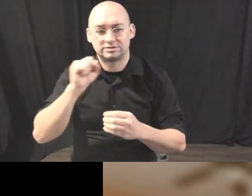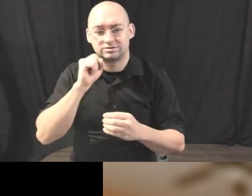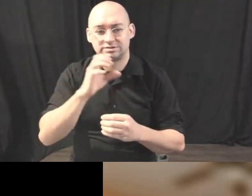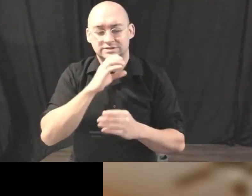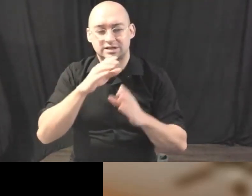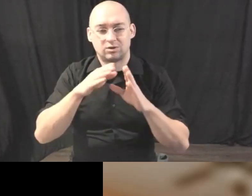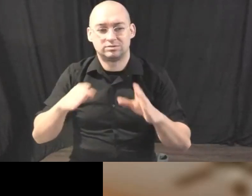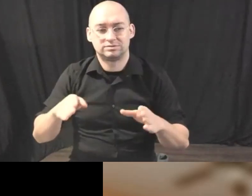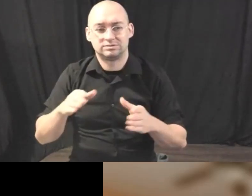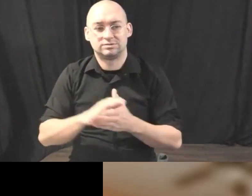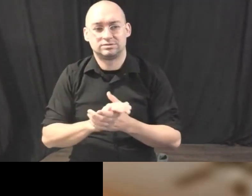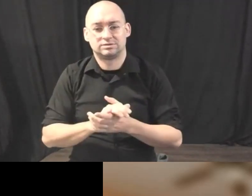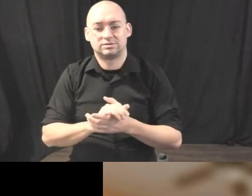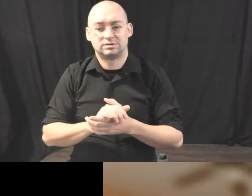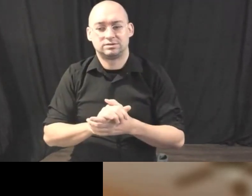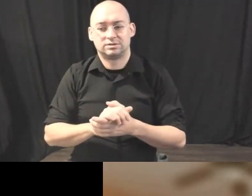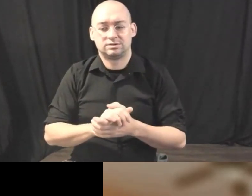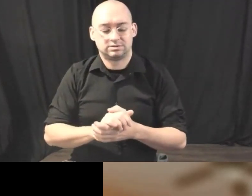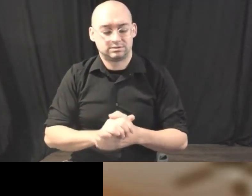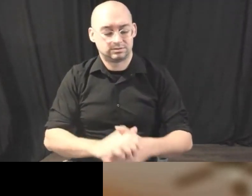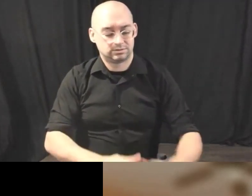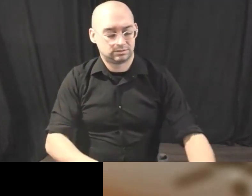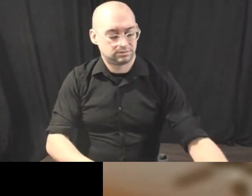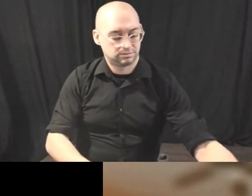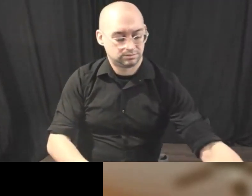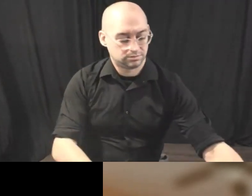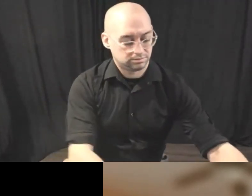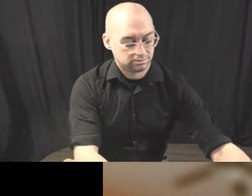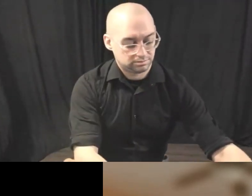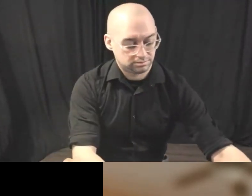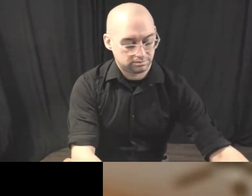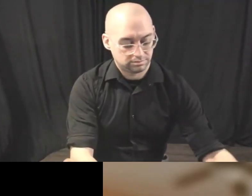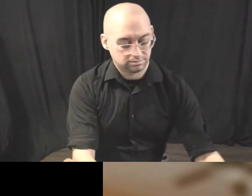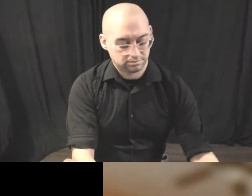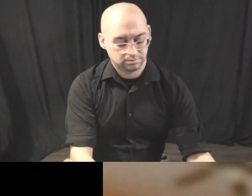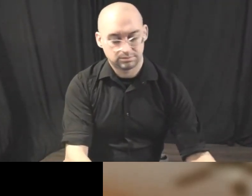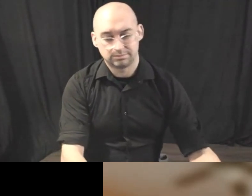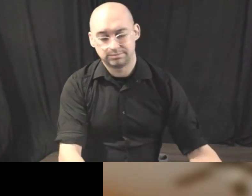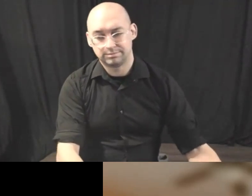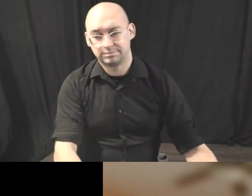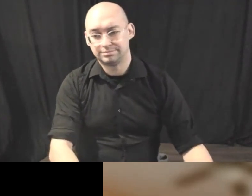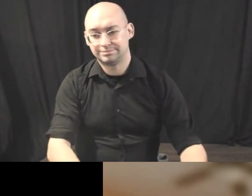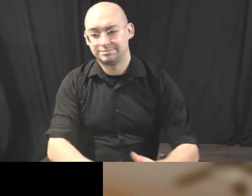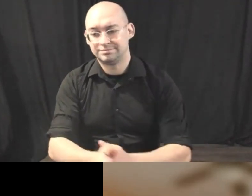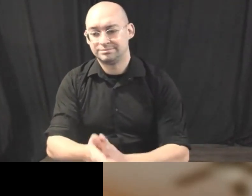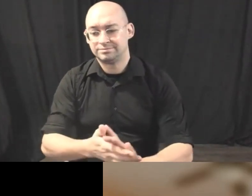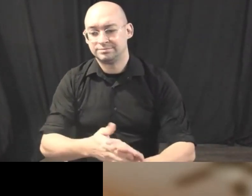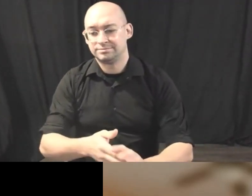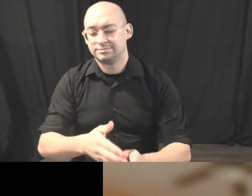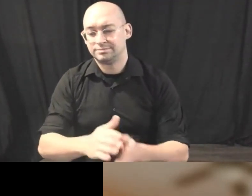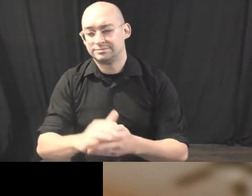real savvy about where the state levers are to help direct to the role, again, that Governor Newsom really has created. There wasn't a state role in local